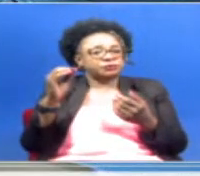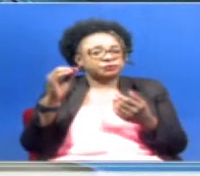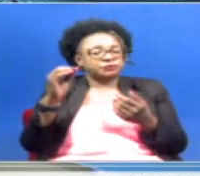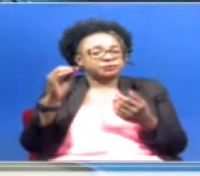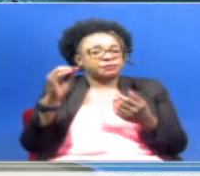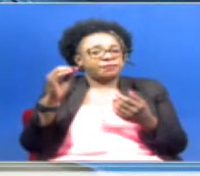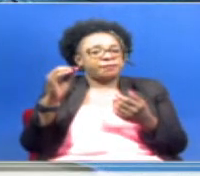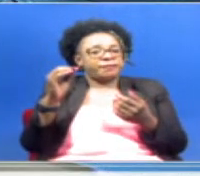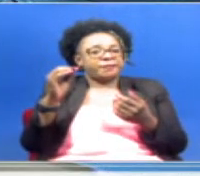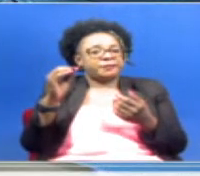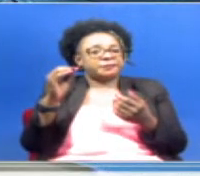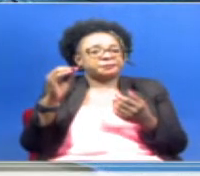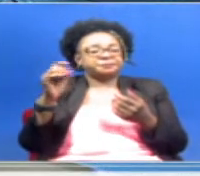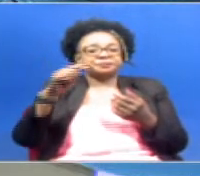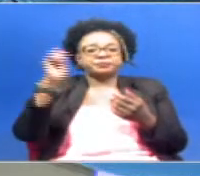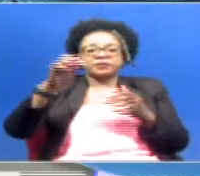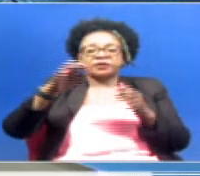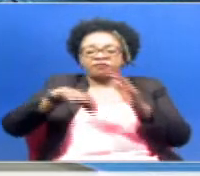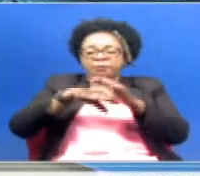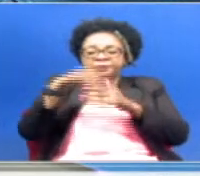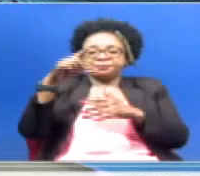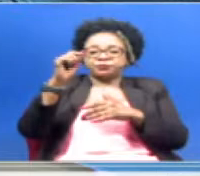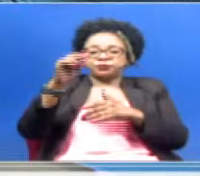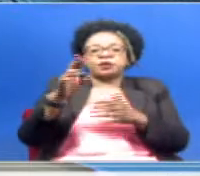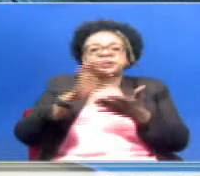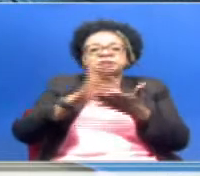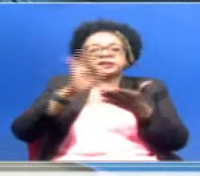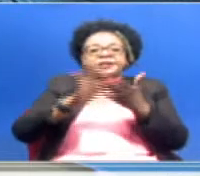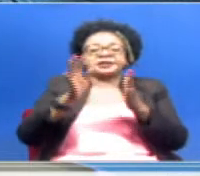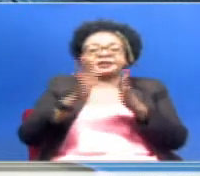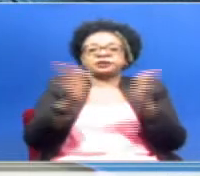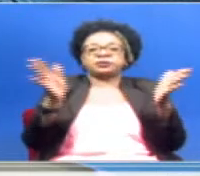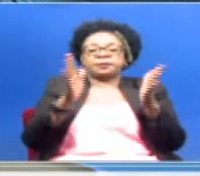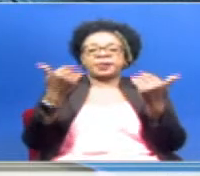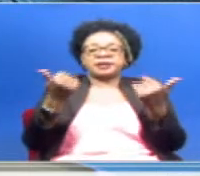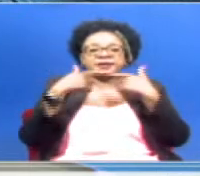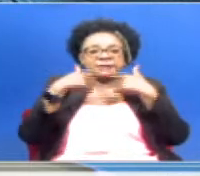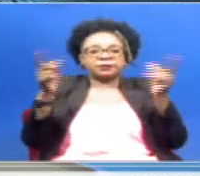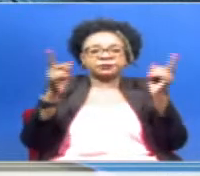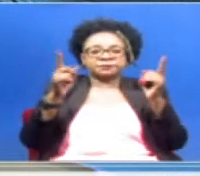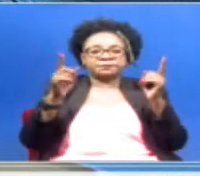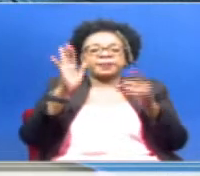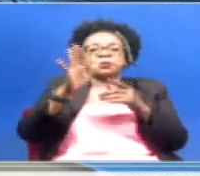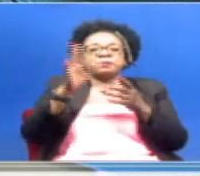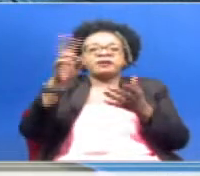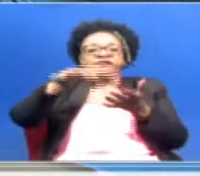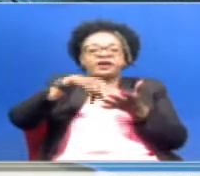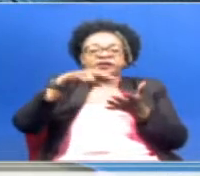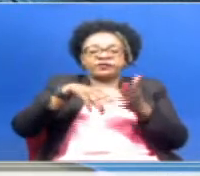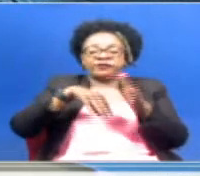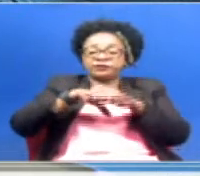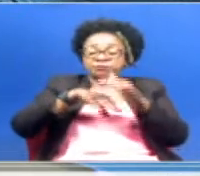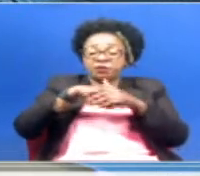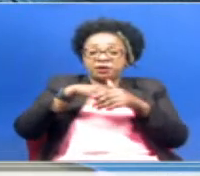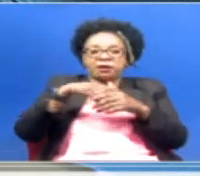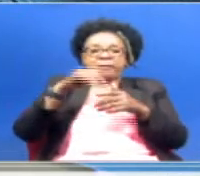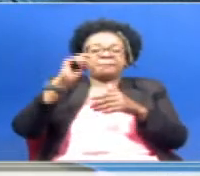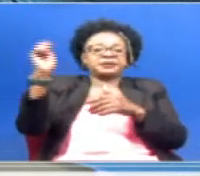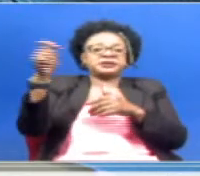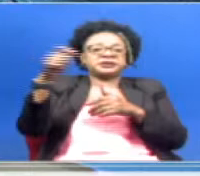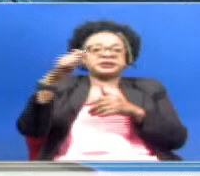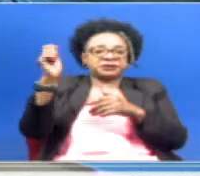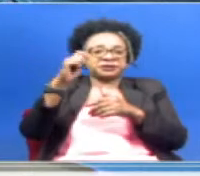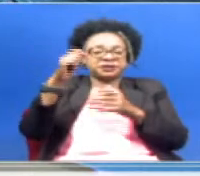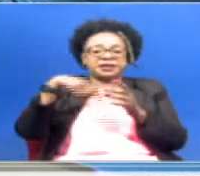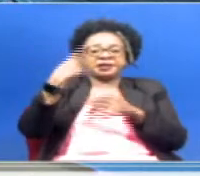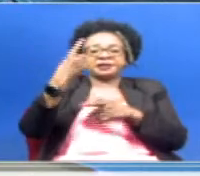And staying with Kenyan football intrigues, Gor Mahia Secretary General Sam Ochola has announced that he will be vying for the Football Kenya Federation presidency come next